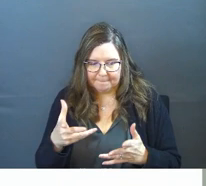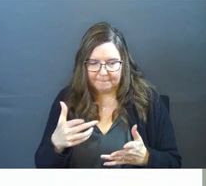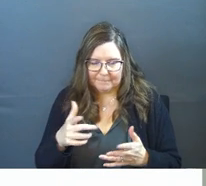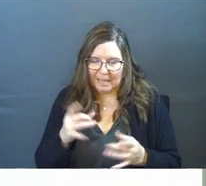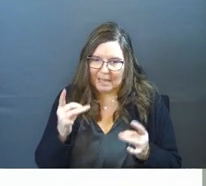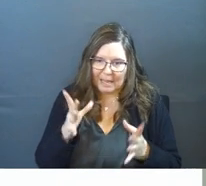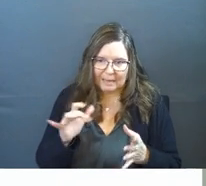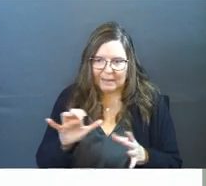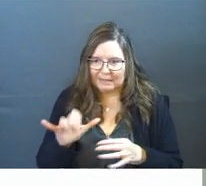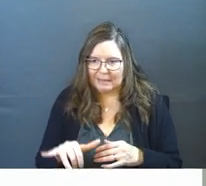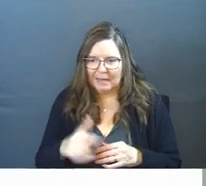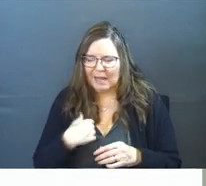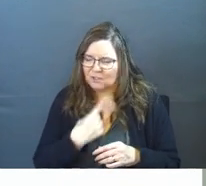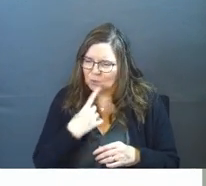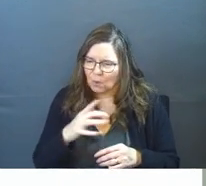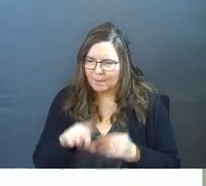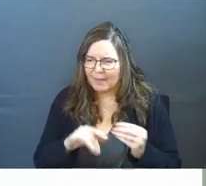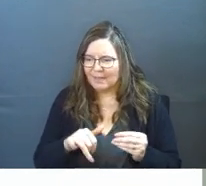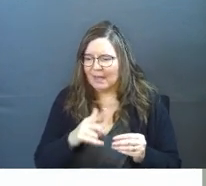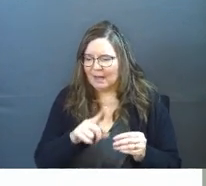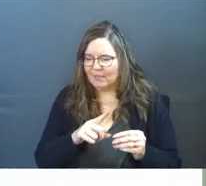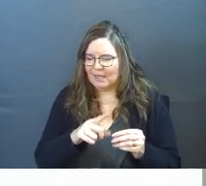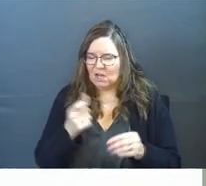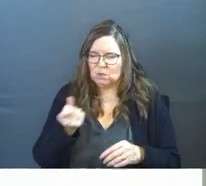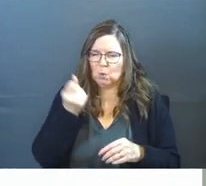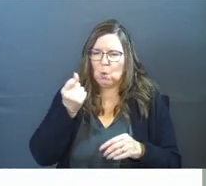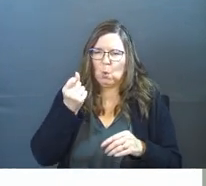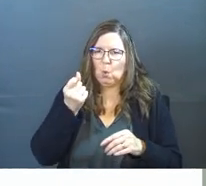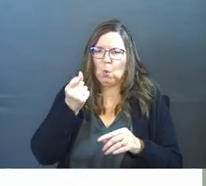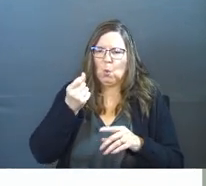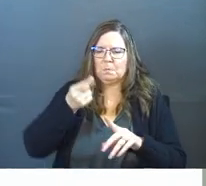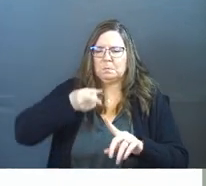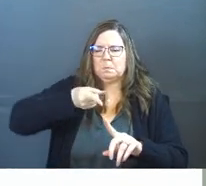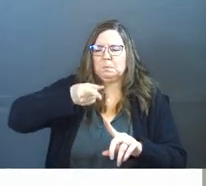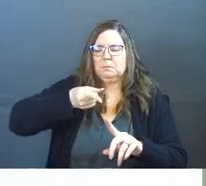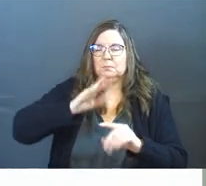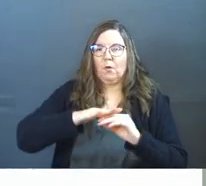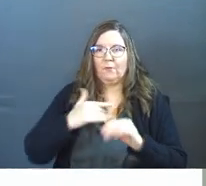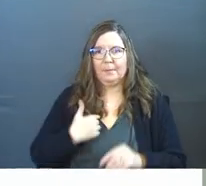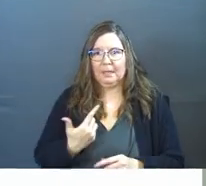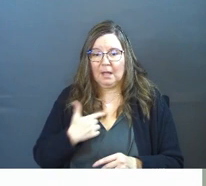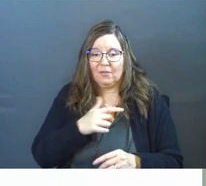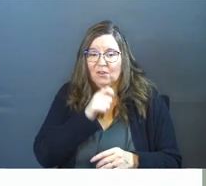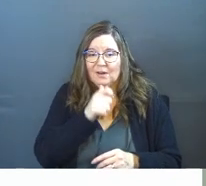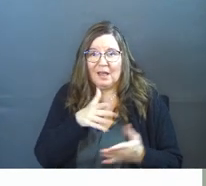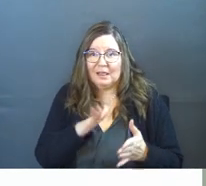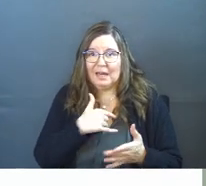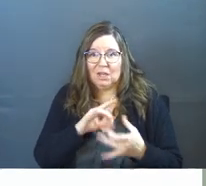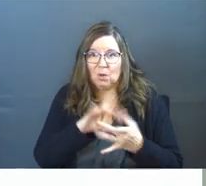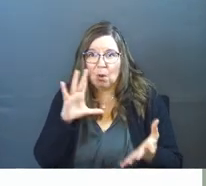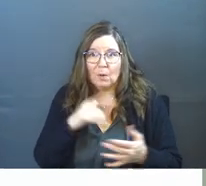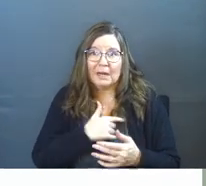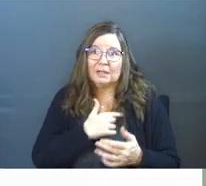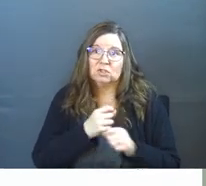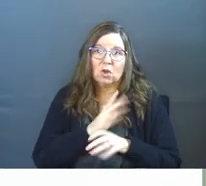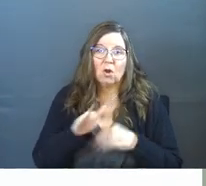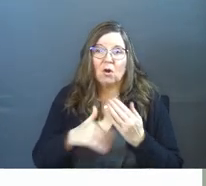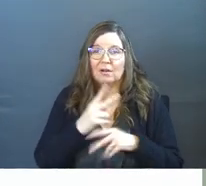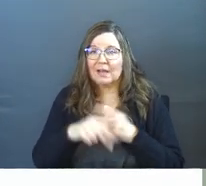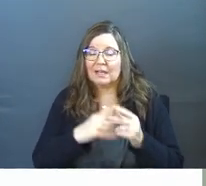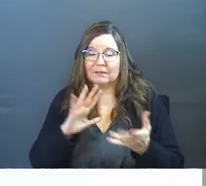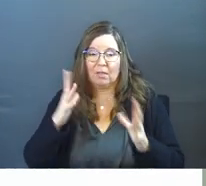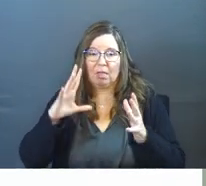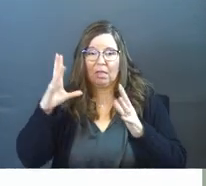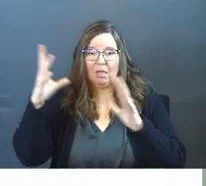I hated that I did that, and I told them about it, and they just hold it over my head. And they're not letting it go, and it is causing all kinds